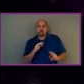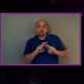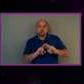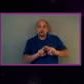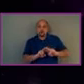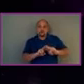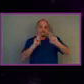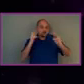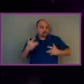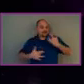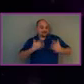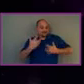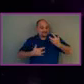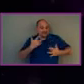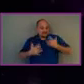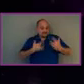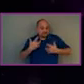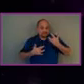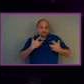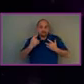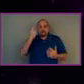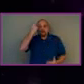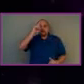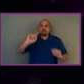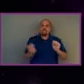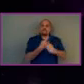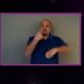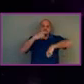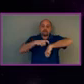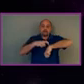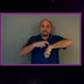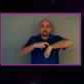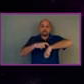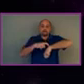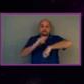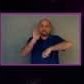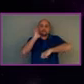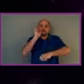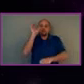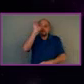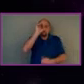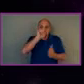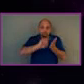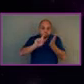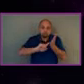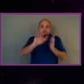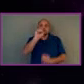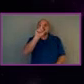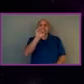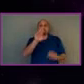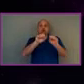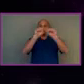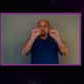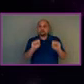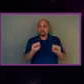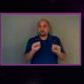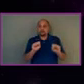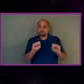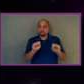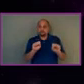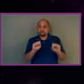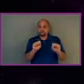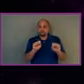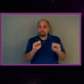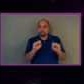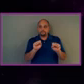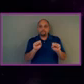excited that for the first time we're going to go and explore the solar system with the Lucy